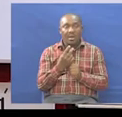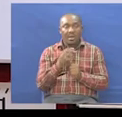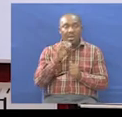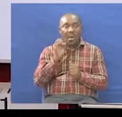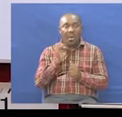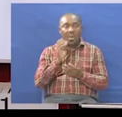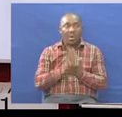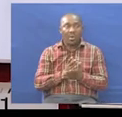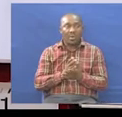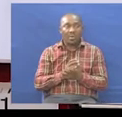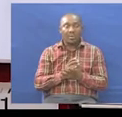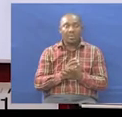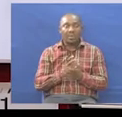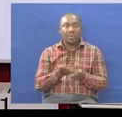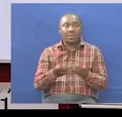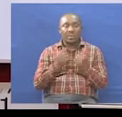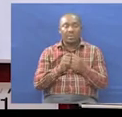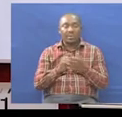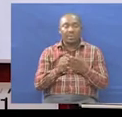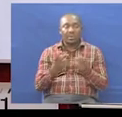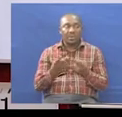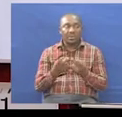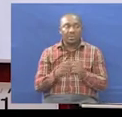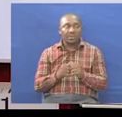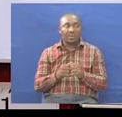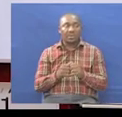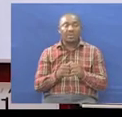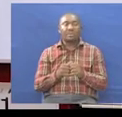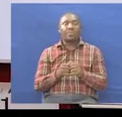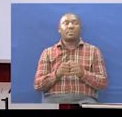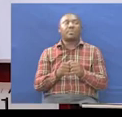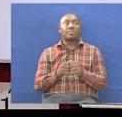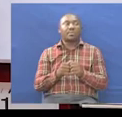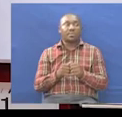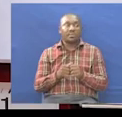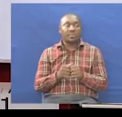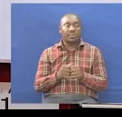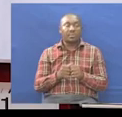When written in figures, this will be written like this. It is 12